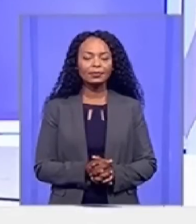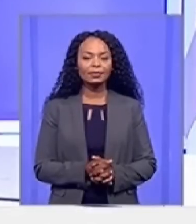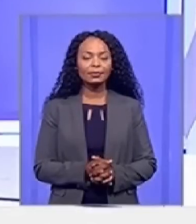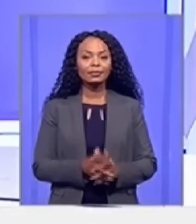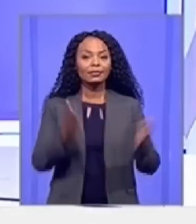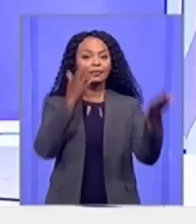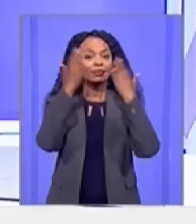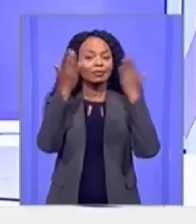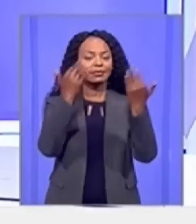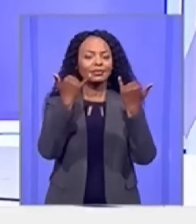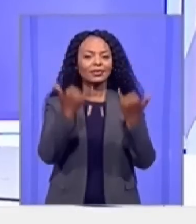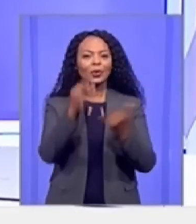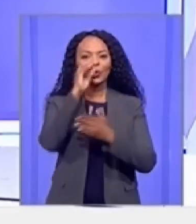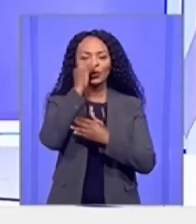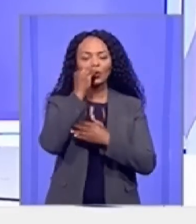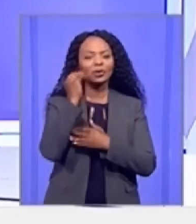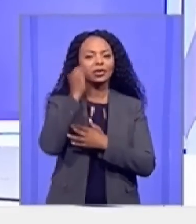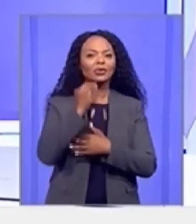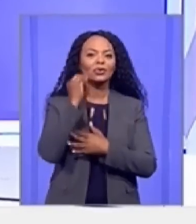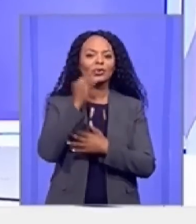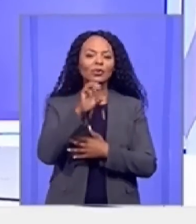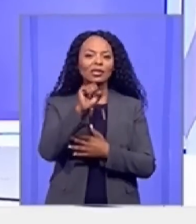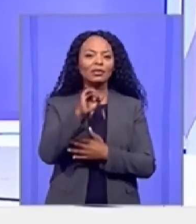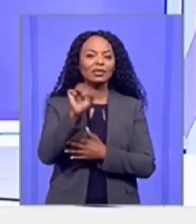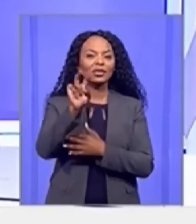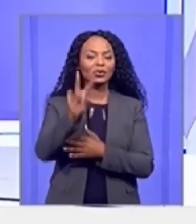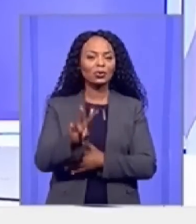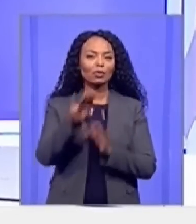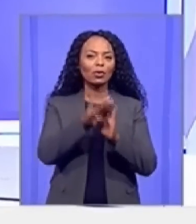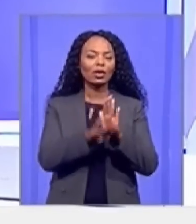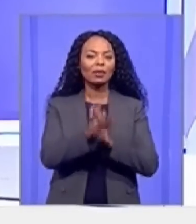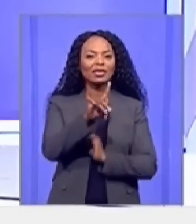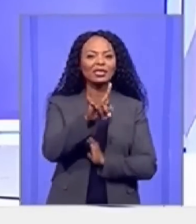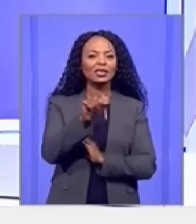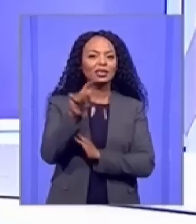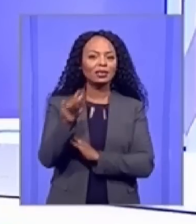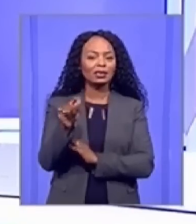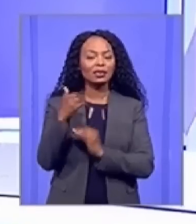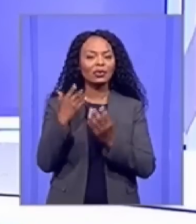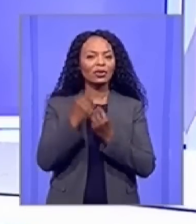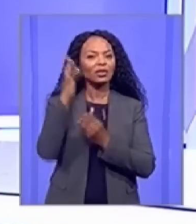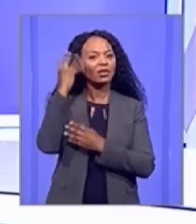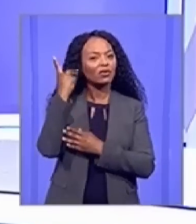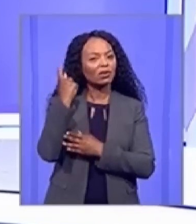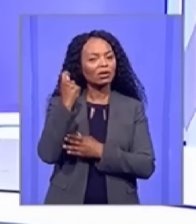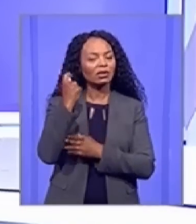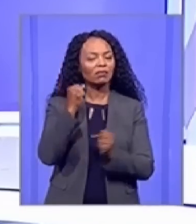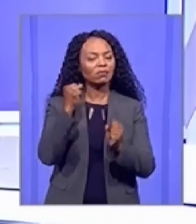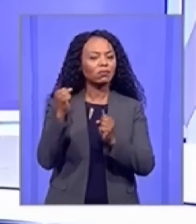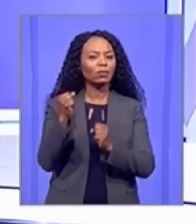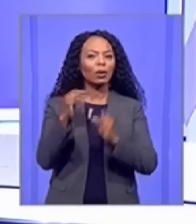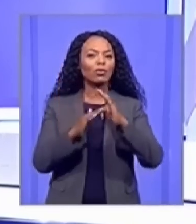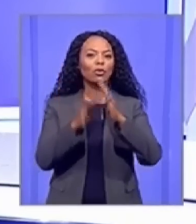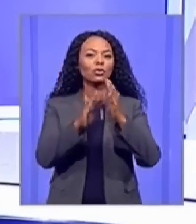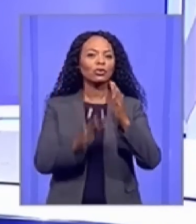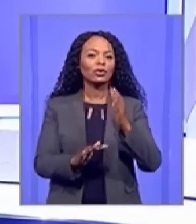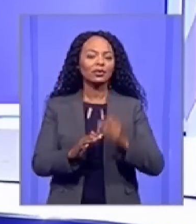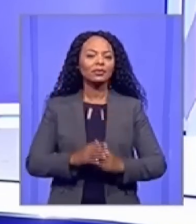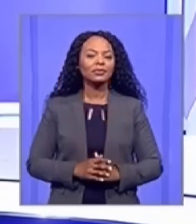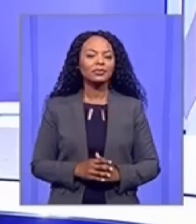Dumela mohi e betse ke nakwa ditaba tsa Sesotho kwano SABC 2 le kanaleng ya DDT ke mo le Triforce Anzolengwe di hlotsa ditaba di alatela.